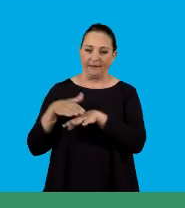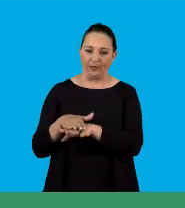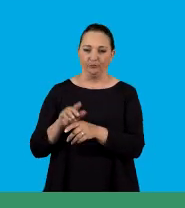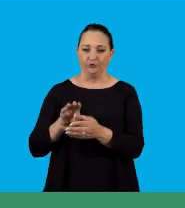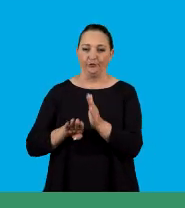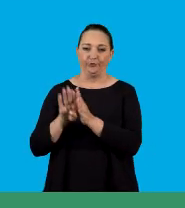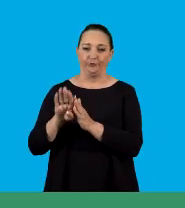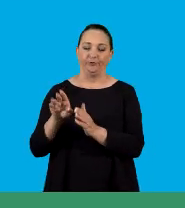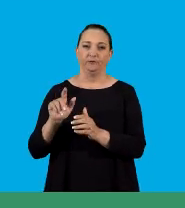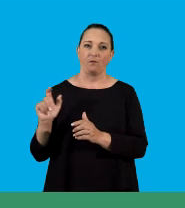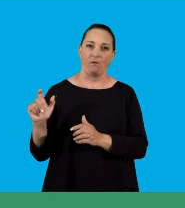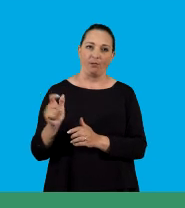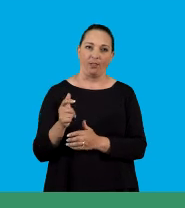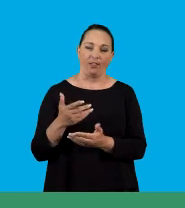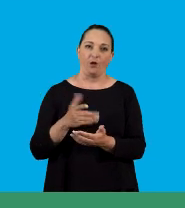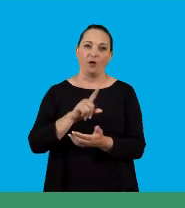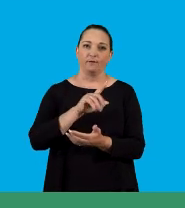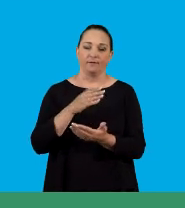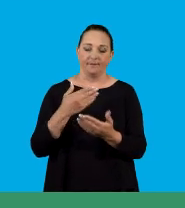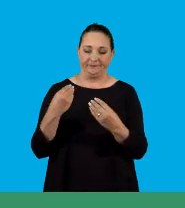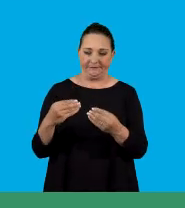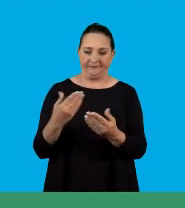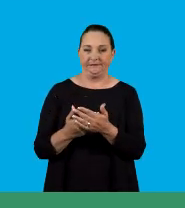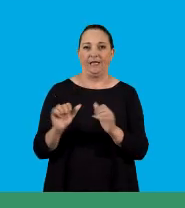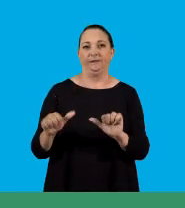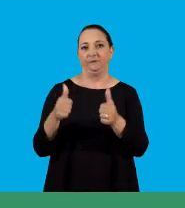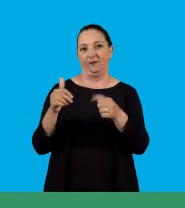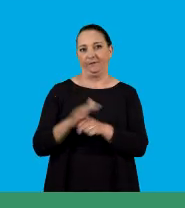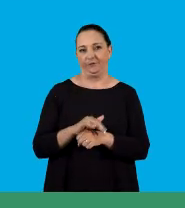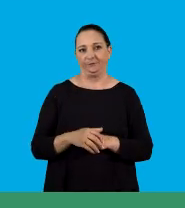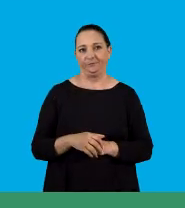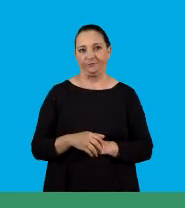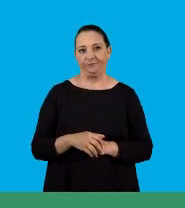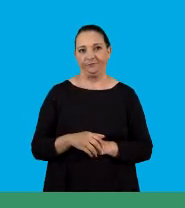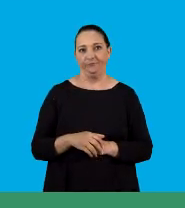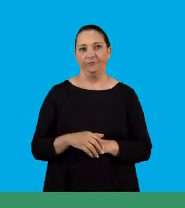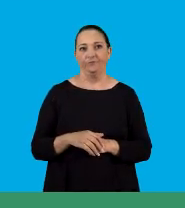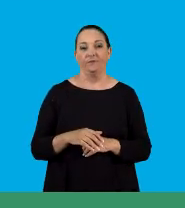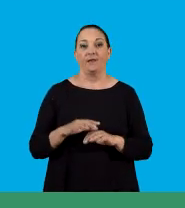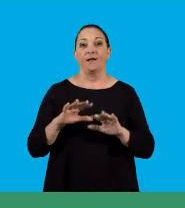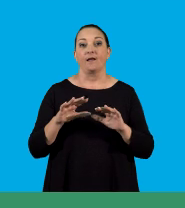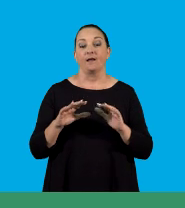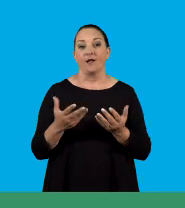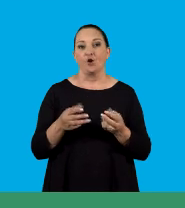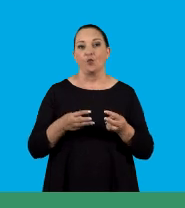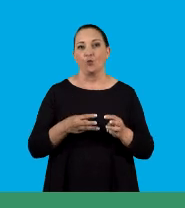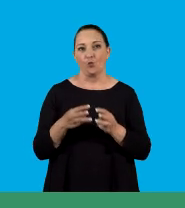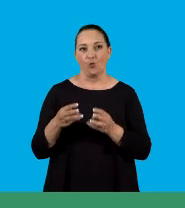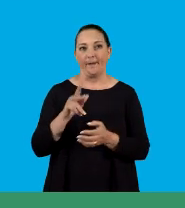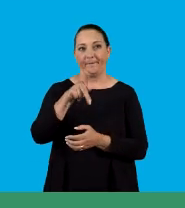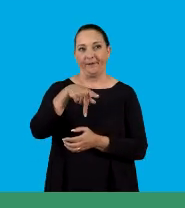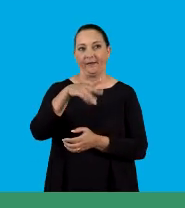improvement across so that the business becomes successful. So those are ways in which